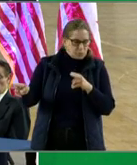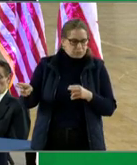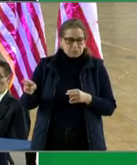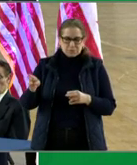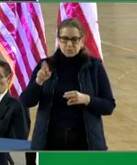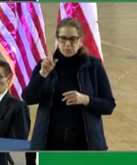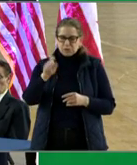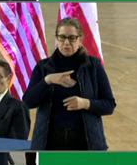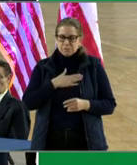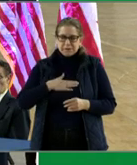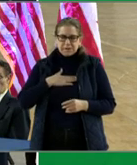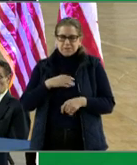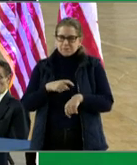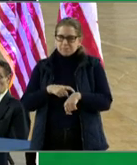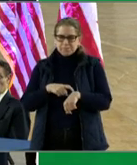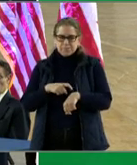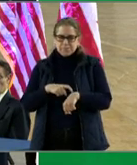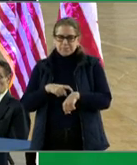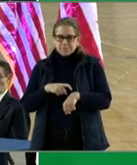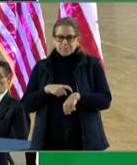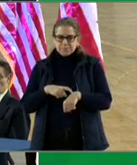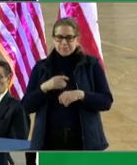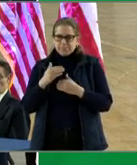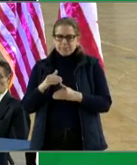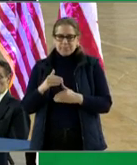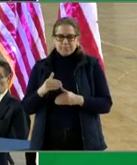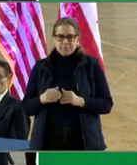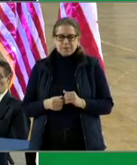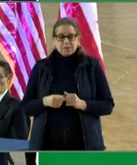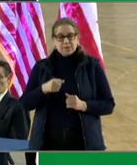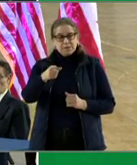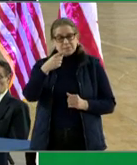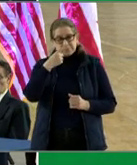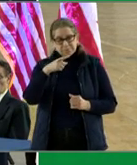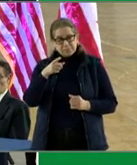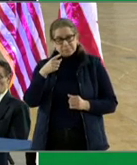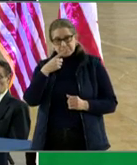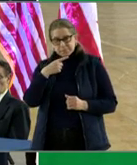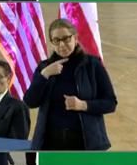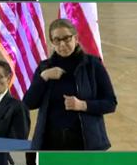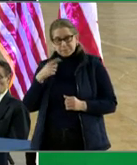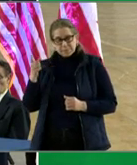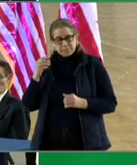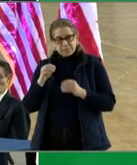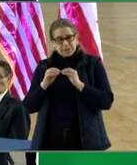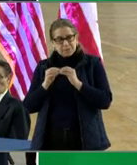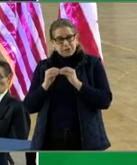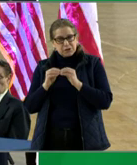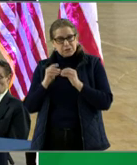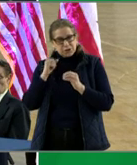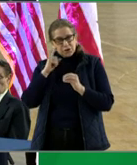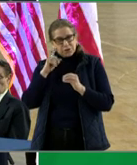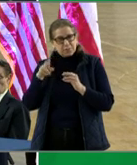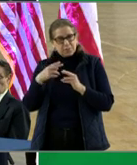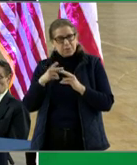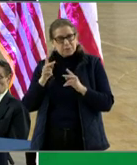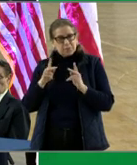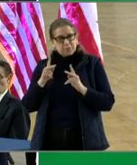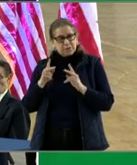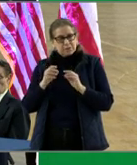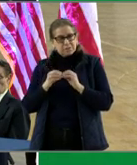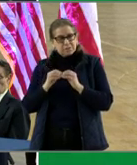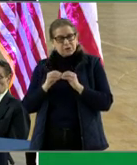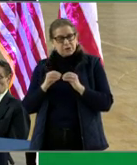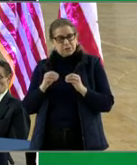just, and you touched on it a little bit, but people are going to hear these numbers, are hearing these numbers, and it's startling. What do you say to